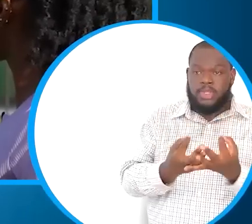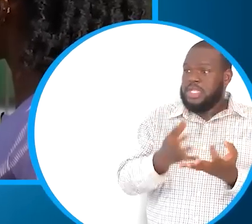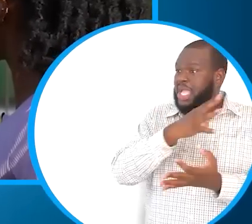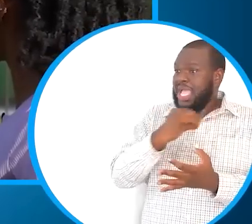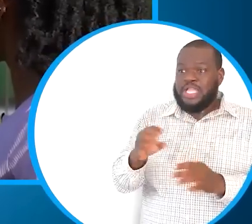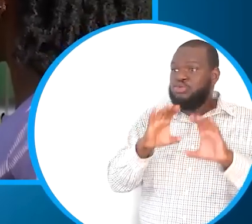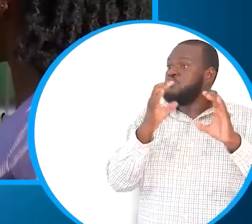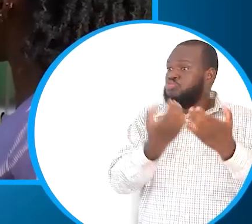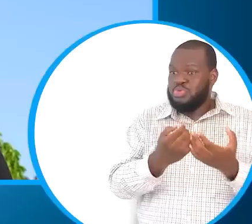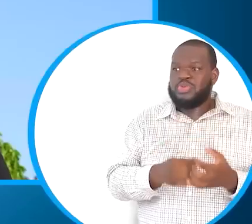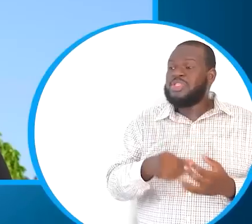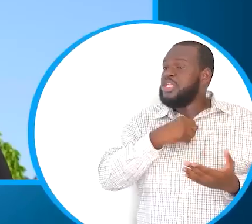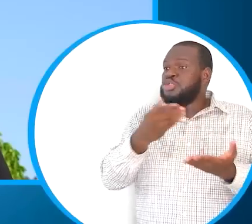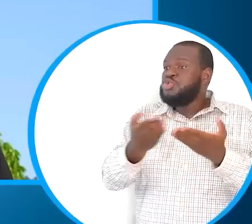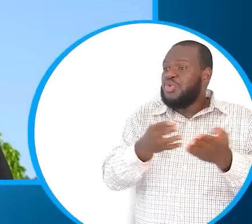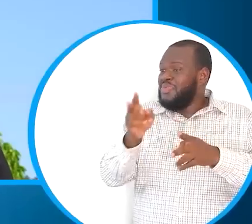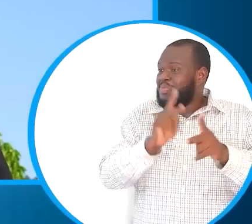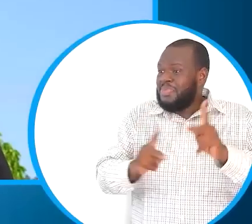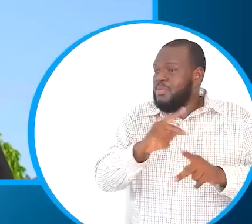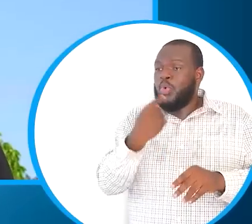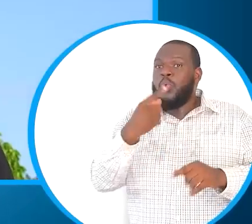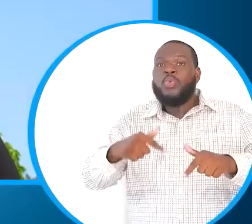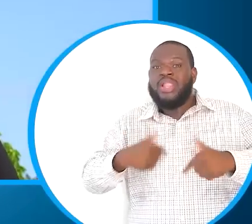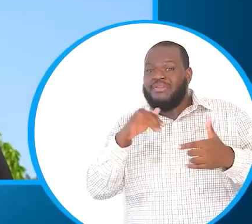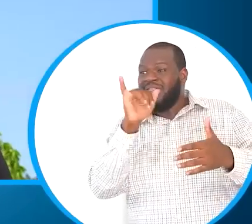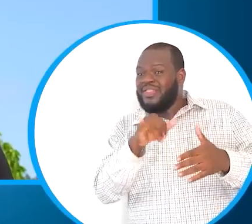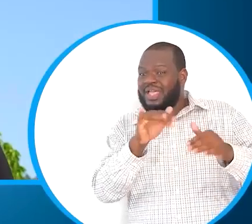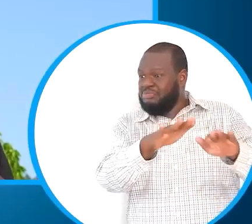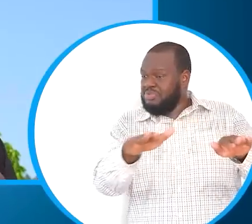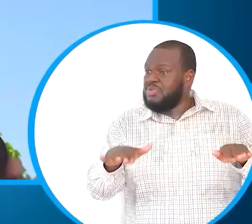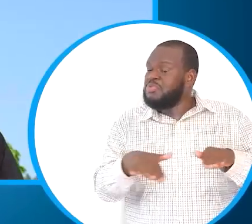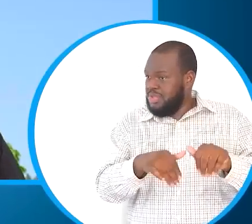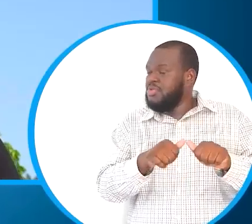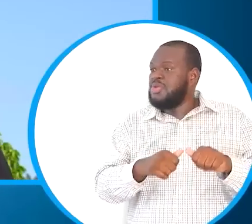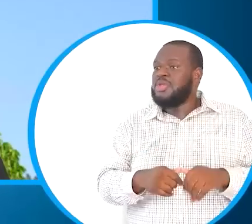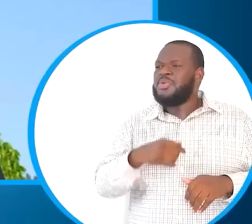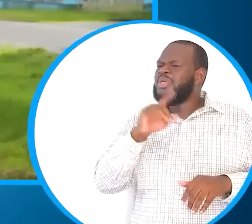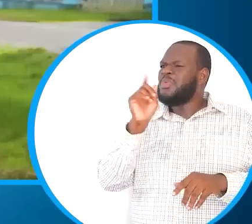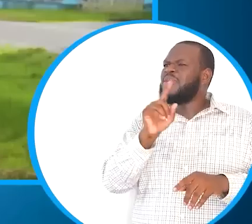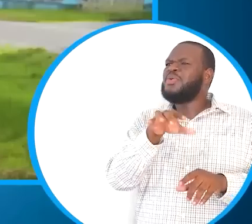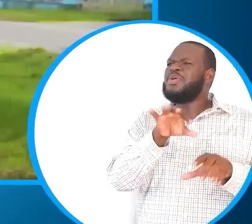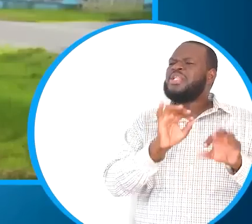family, and the community. They serve the people within the community in which they were elected.